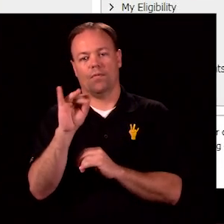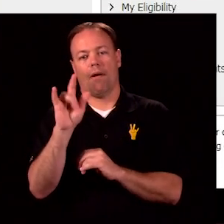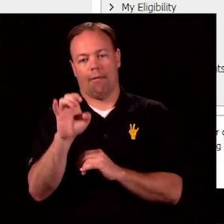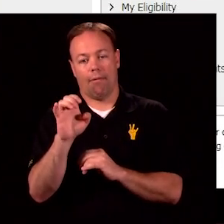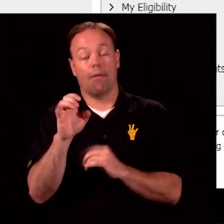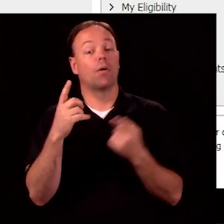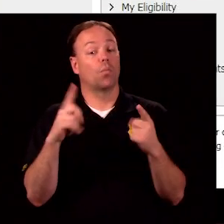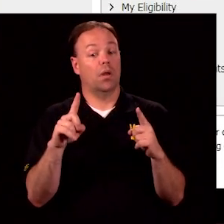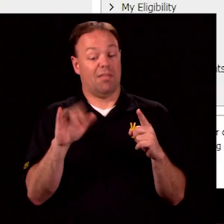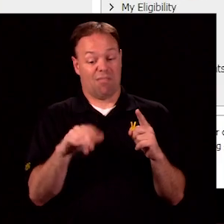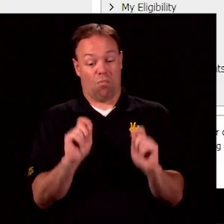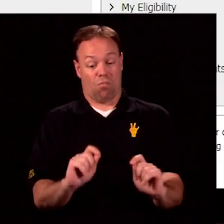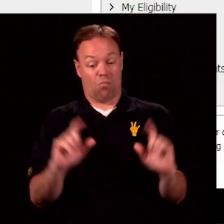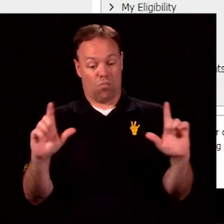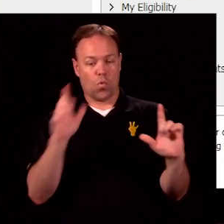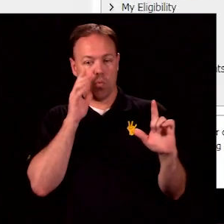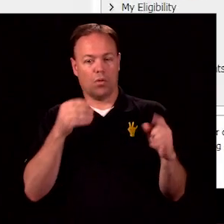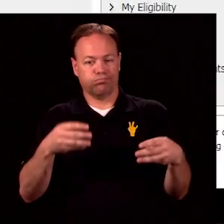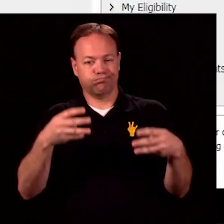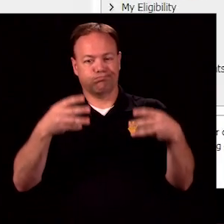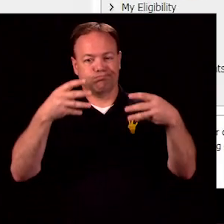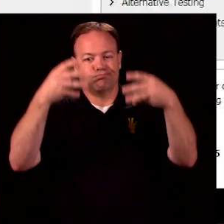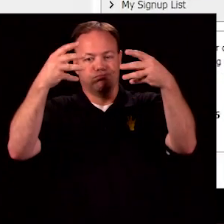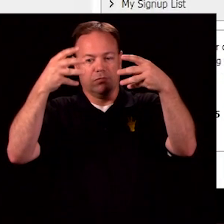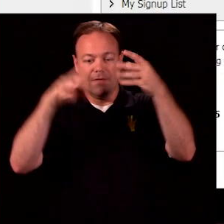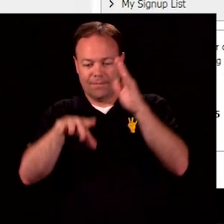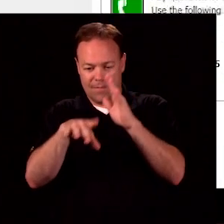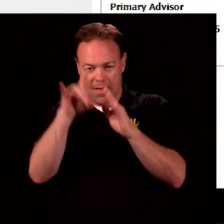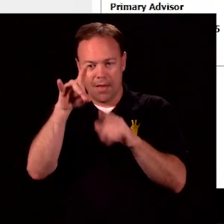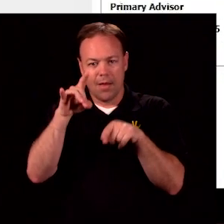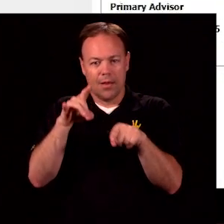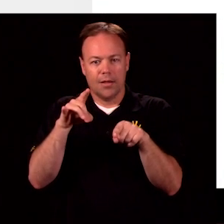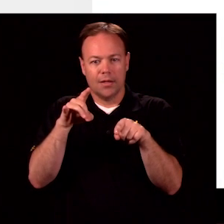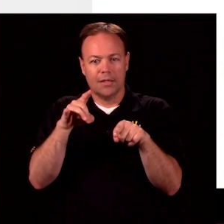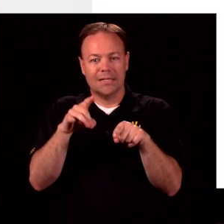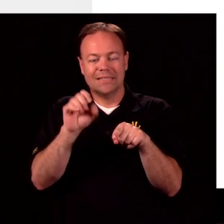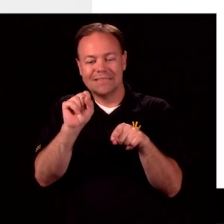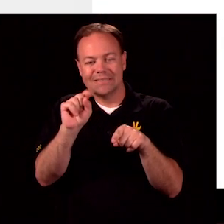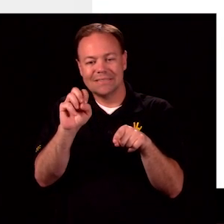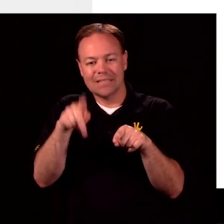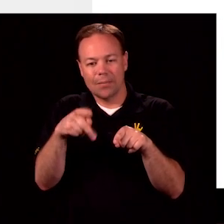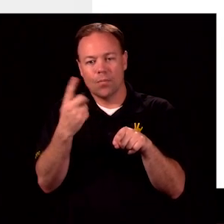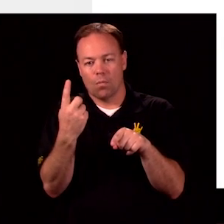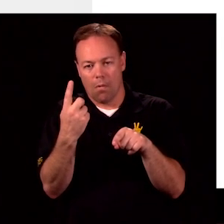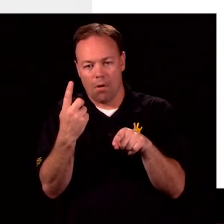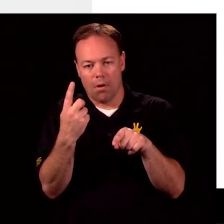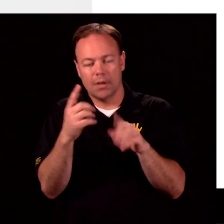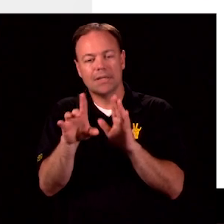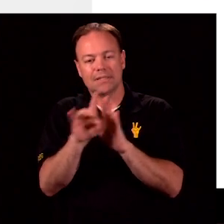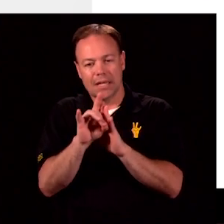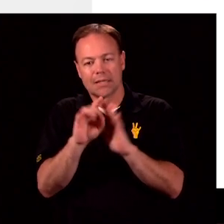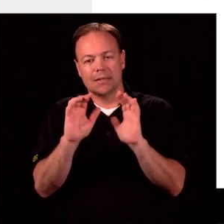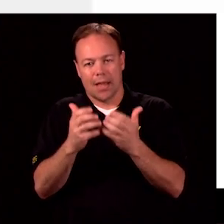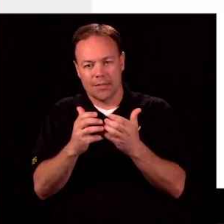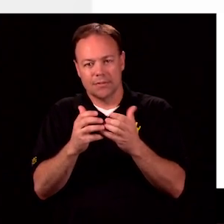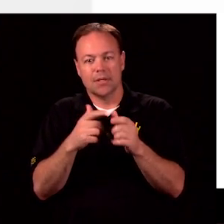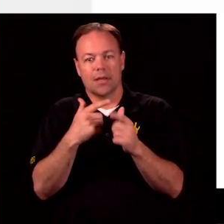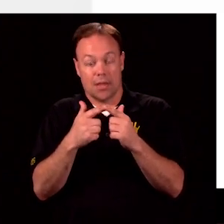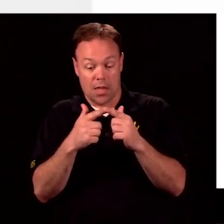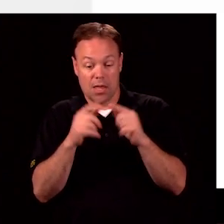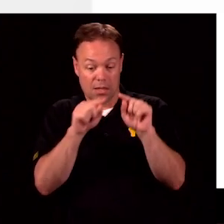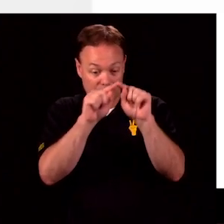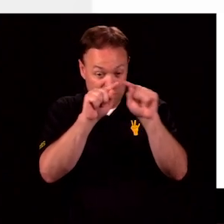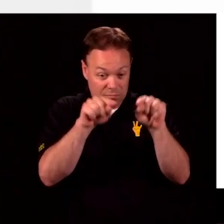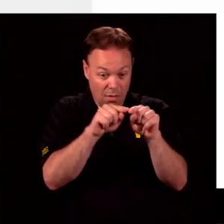Once in your profile, scroll down the page to the box labeled Step 1 Select Classes and click the boxes for